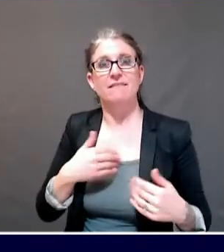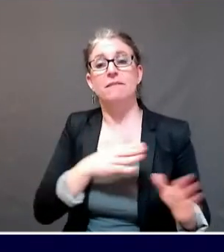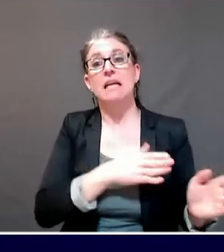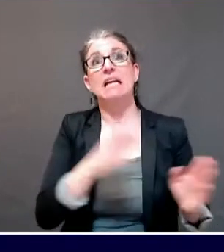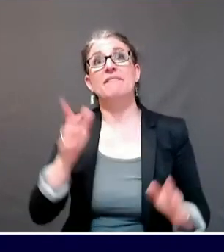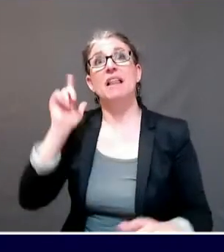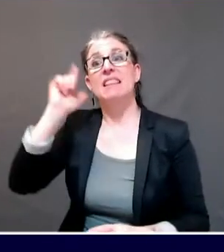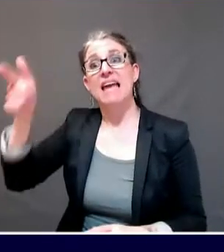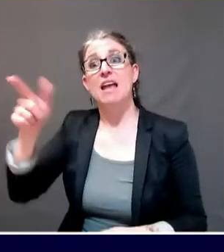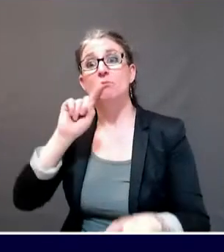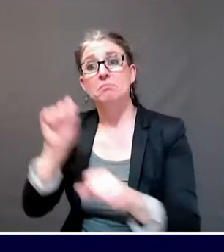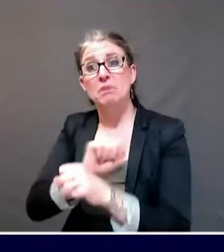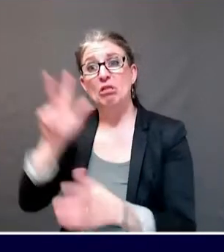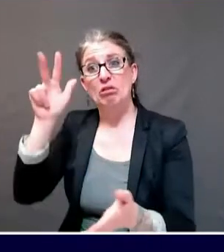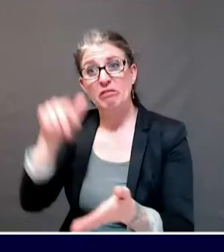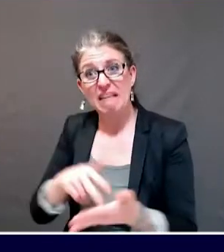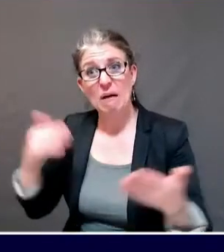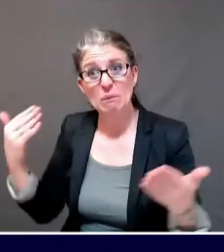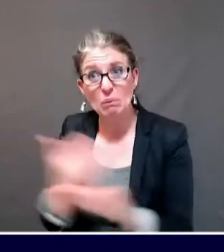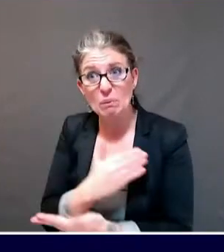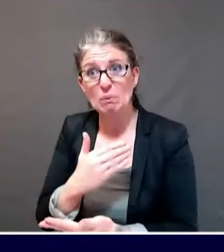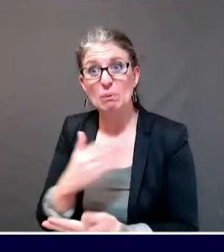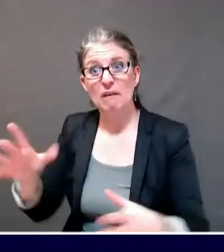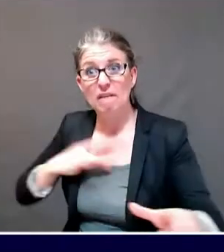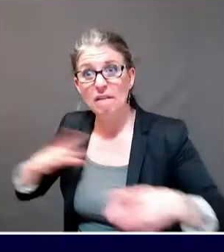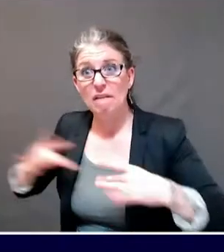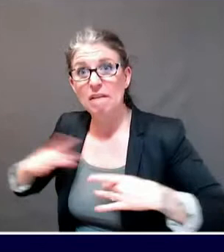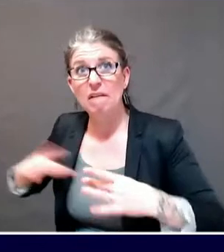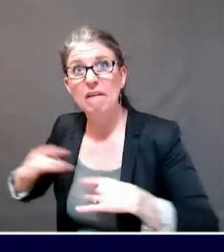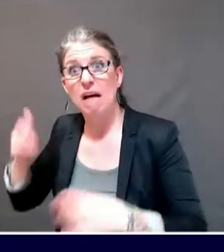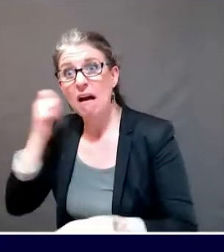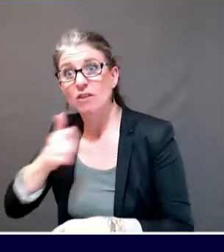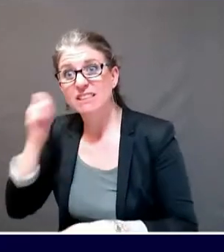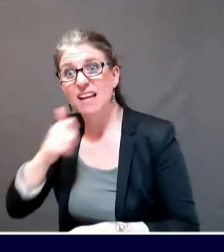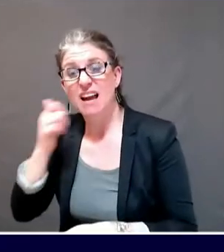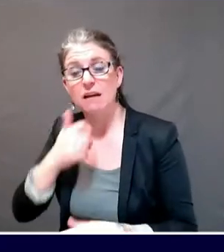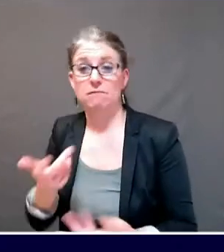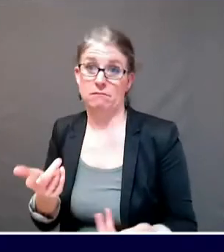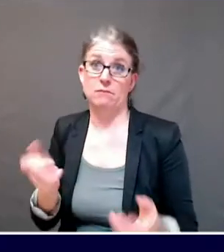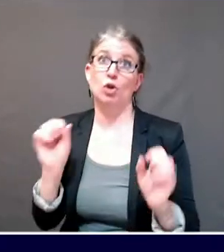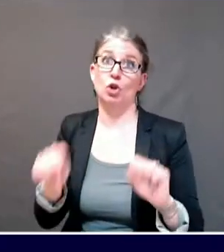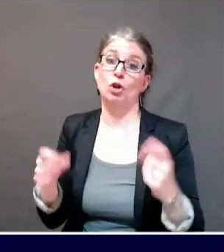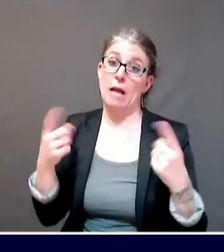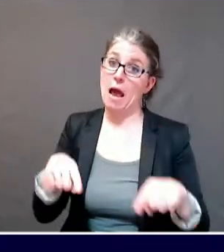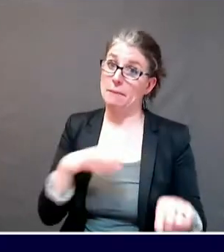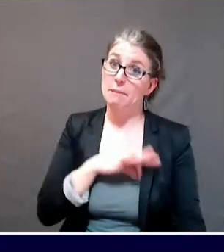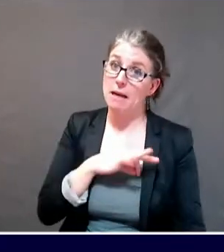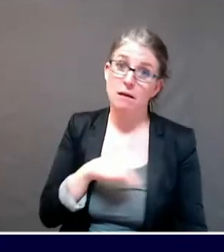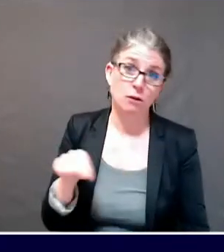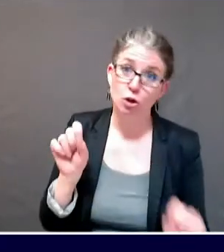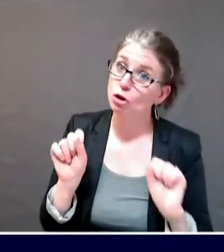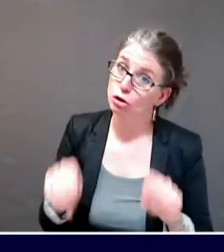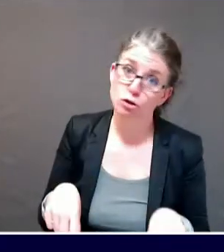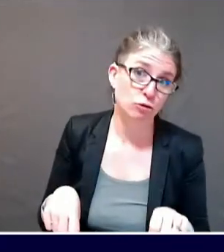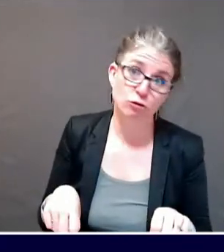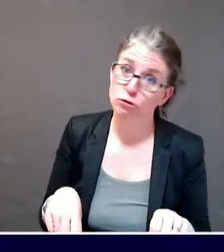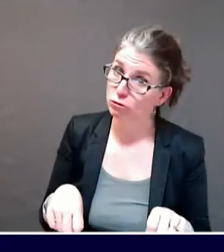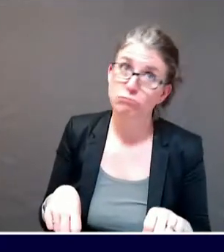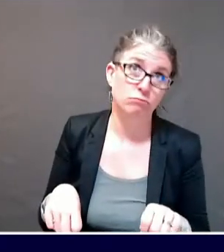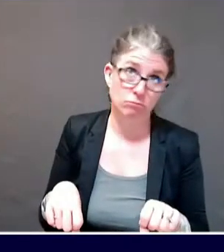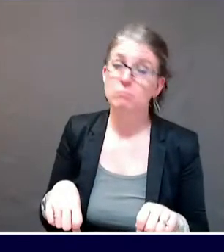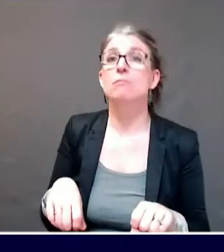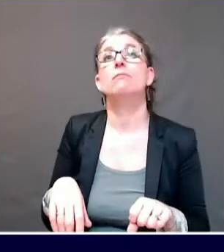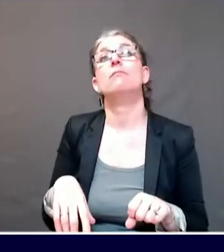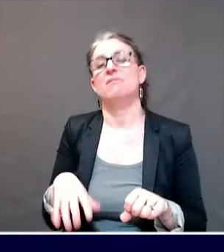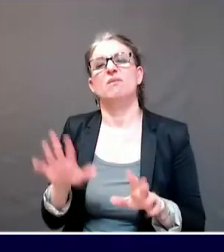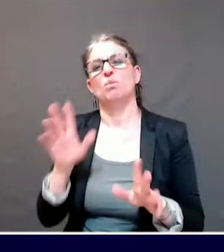go from here? How do we plan and prepare for a possibility of having thousands of cases per day, not hundreds? That's